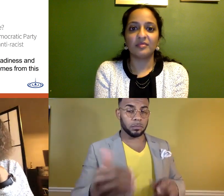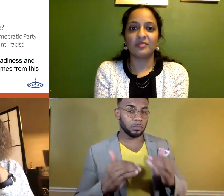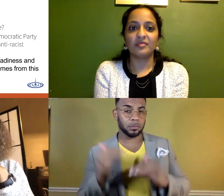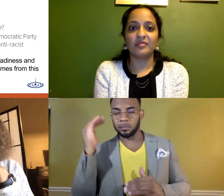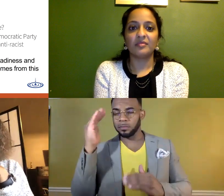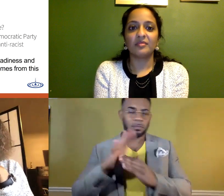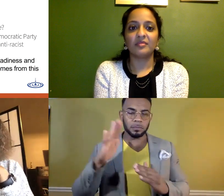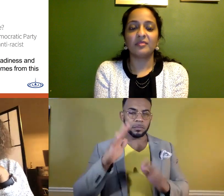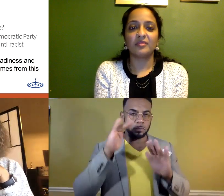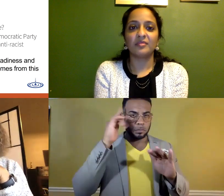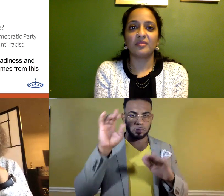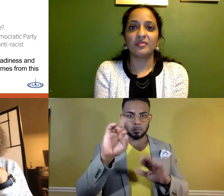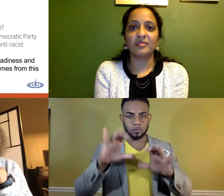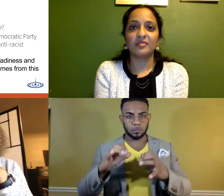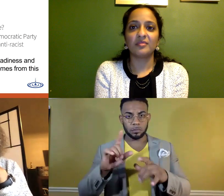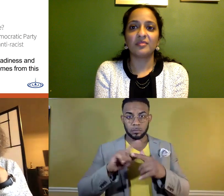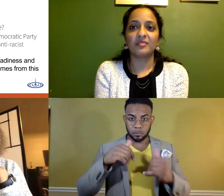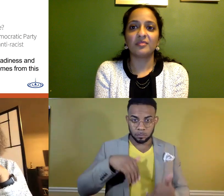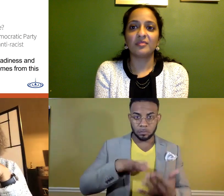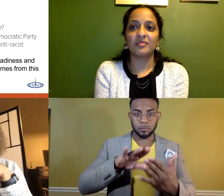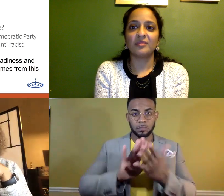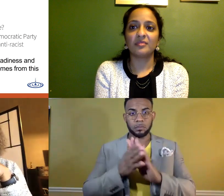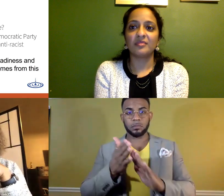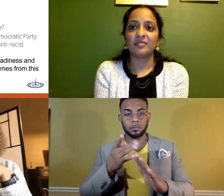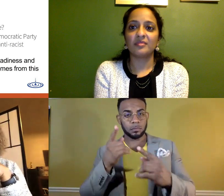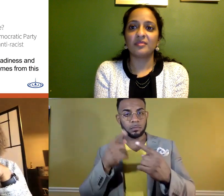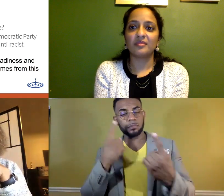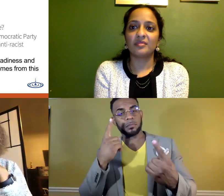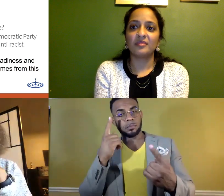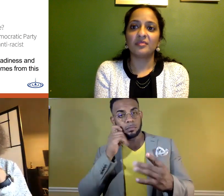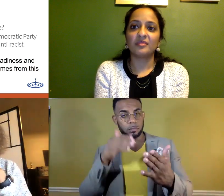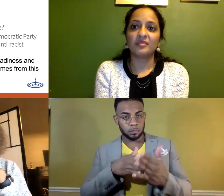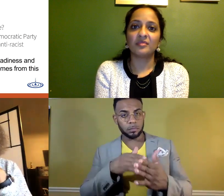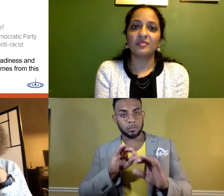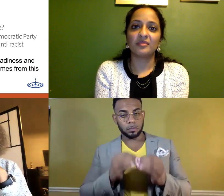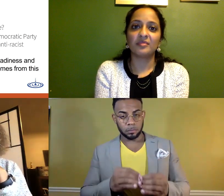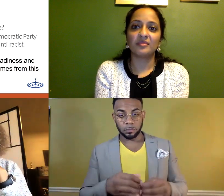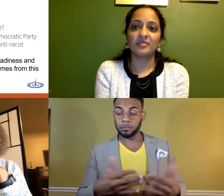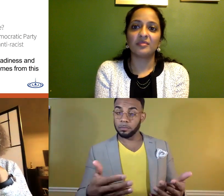Party as it embarks on becoming an anti-racist organization?